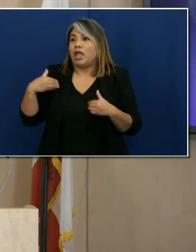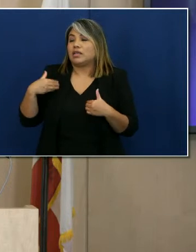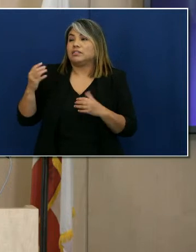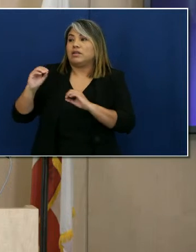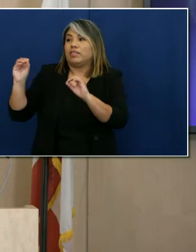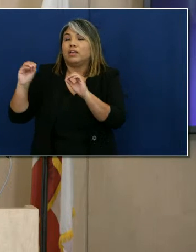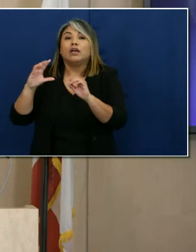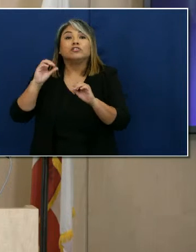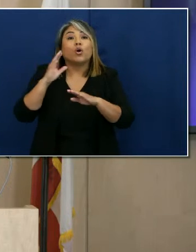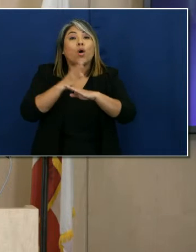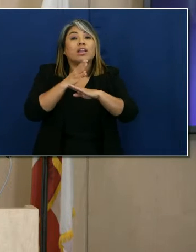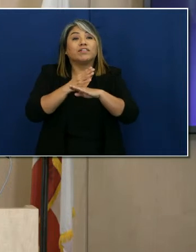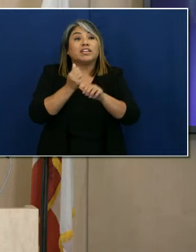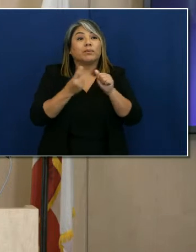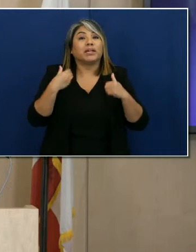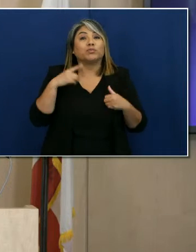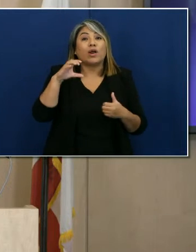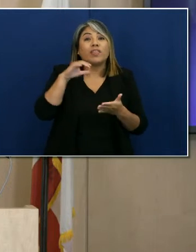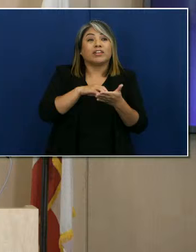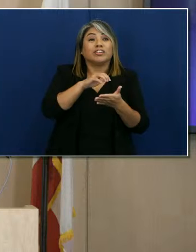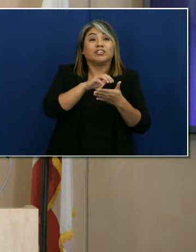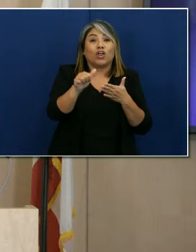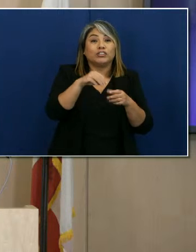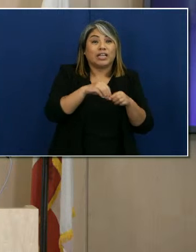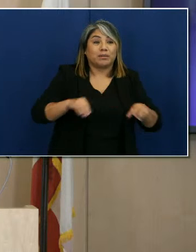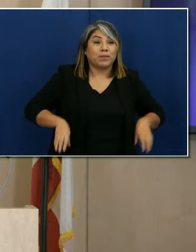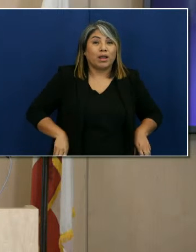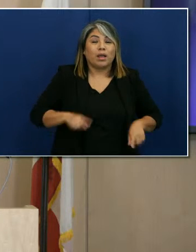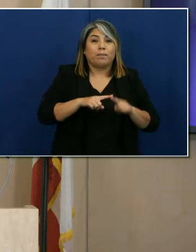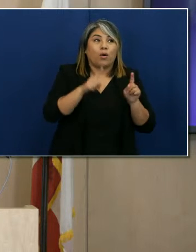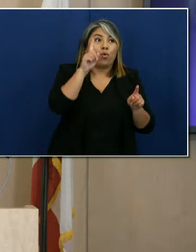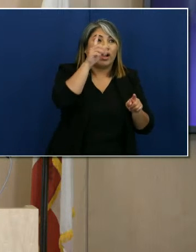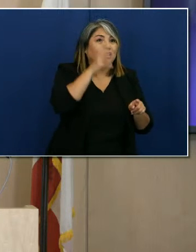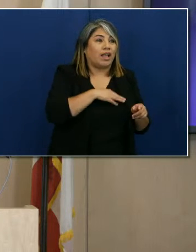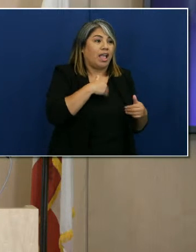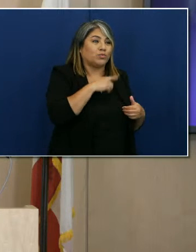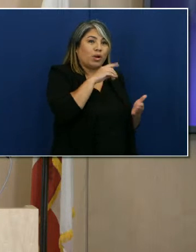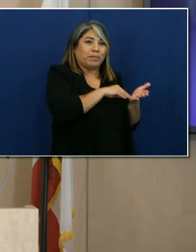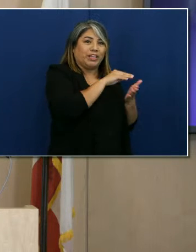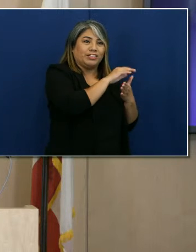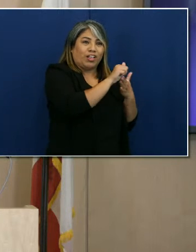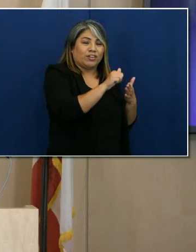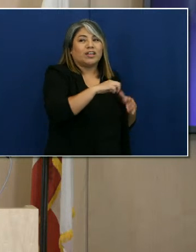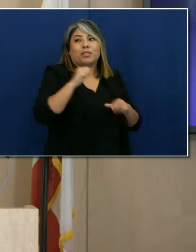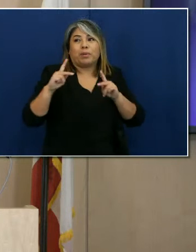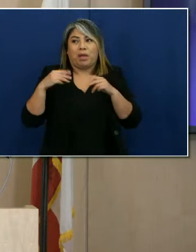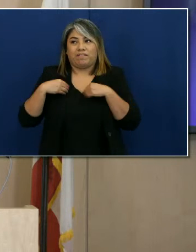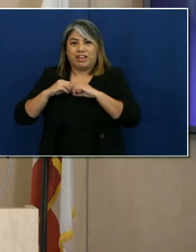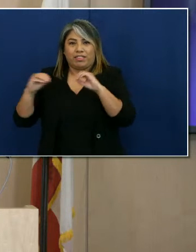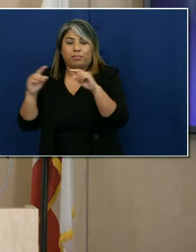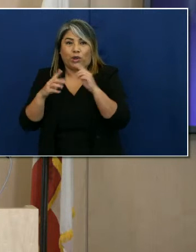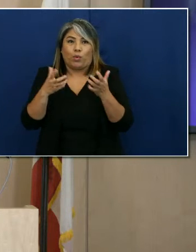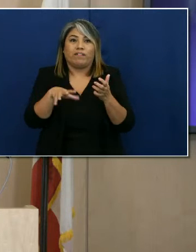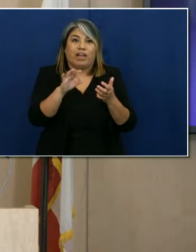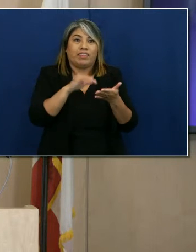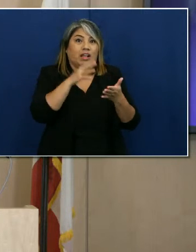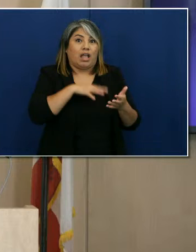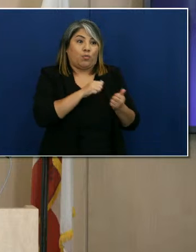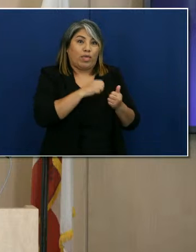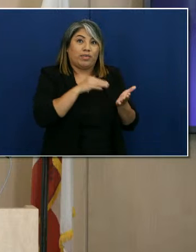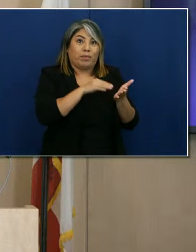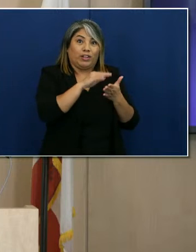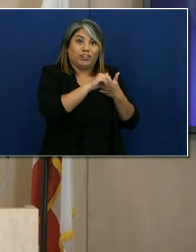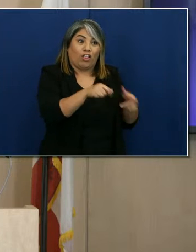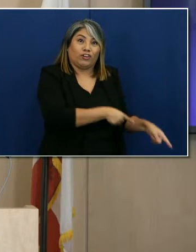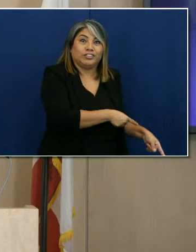average, $100,000 in their pocket. But actually, one guy's got $1 million and everybody else has nothing. So you want to find that guy that's got the $1 million is what